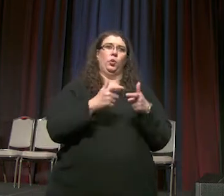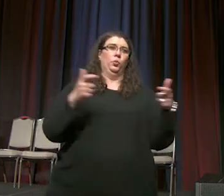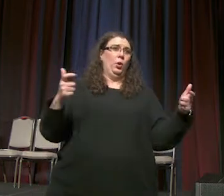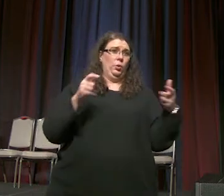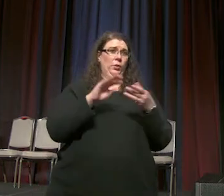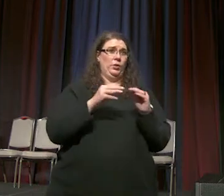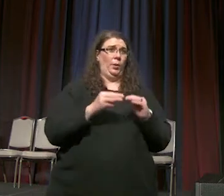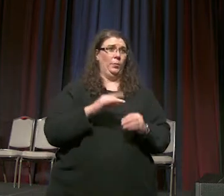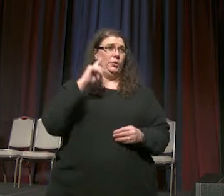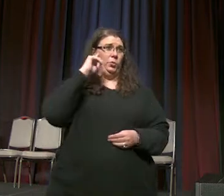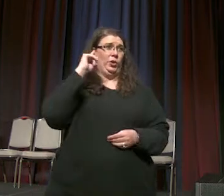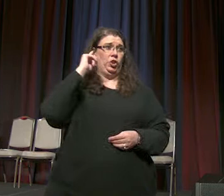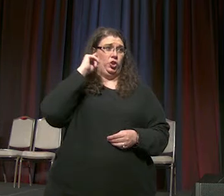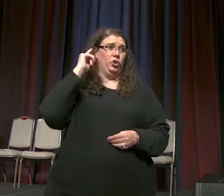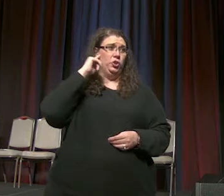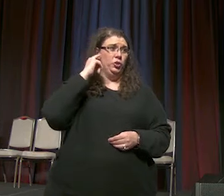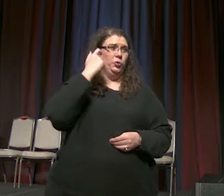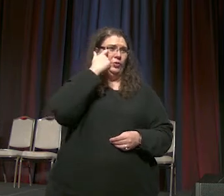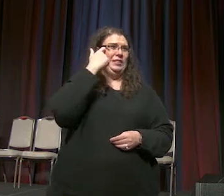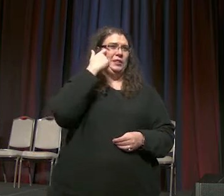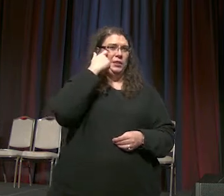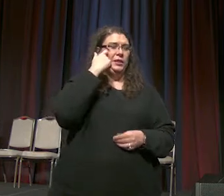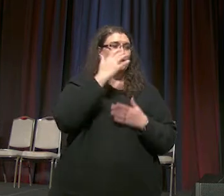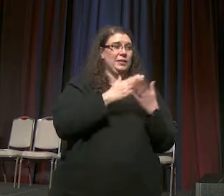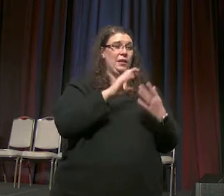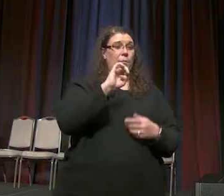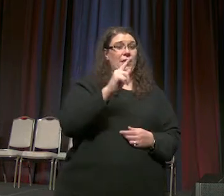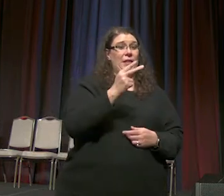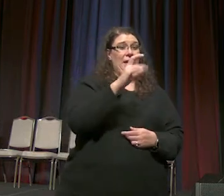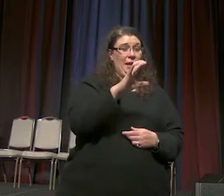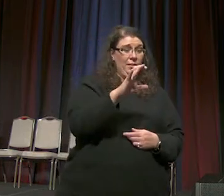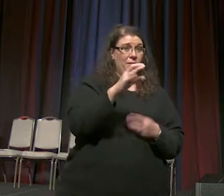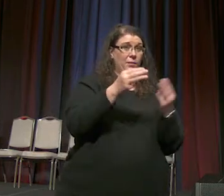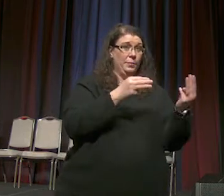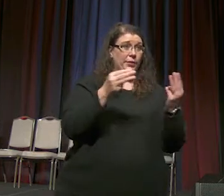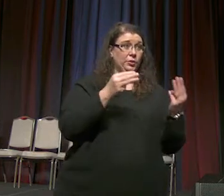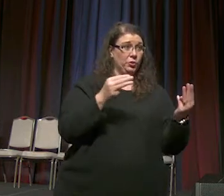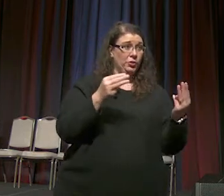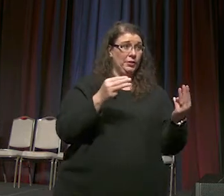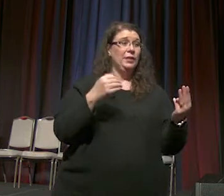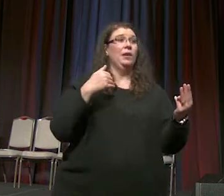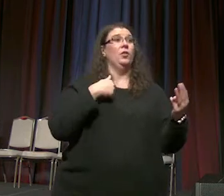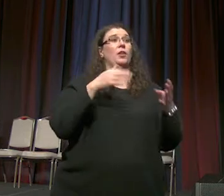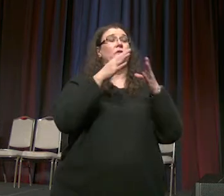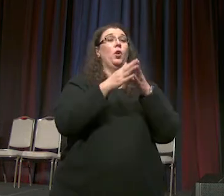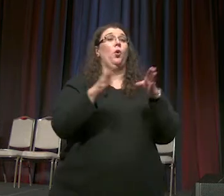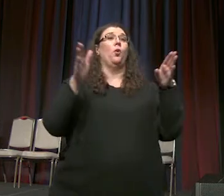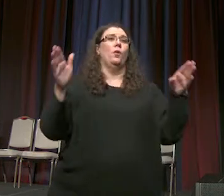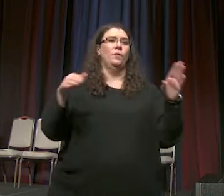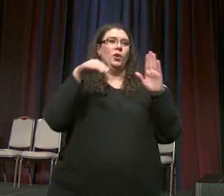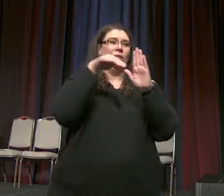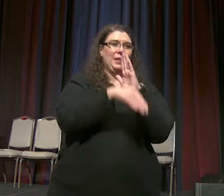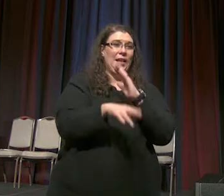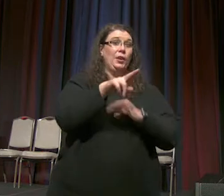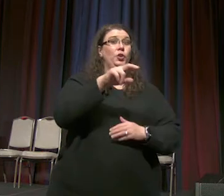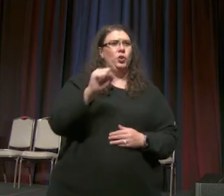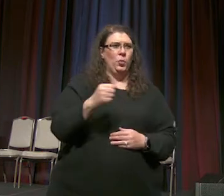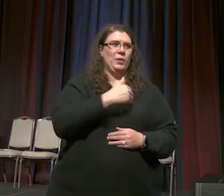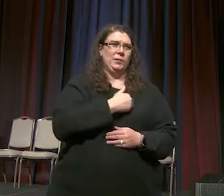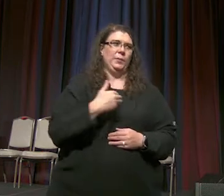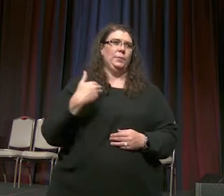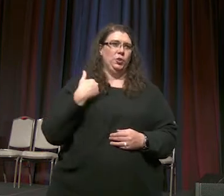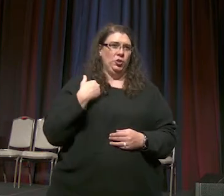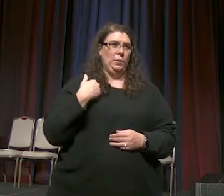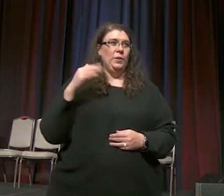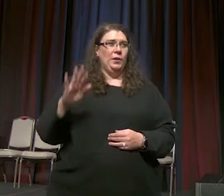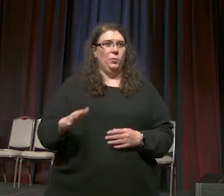earlier in some of the ethnic ministries, there is an overall decline in U.S. membership in which this